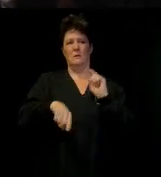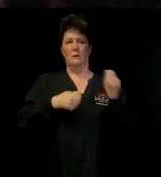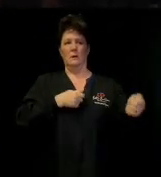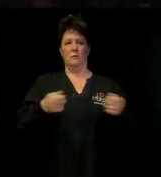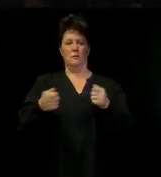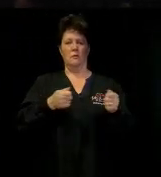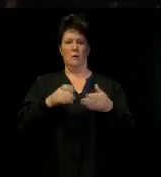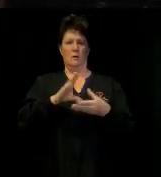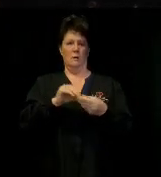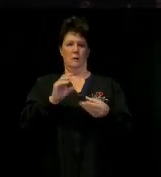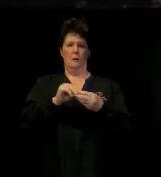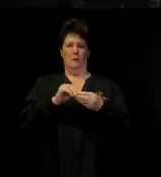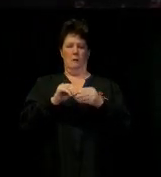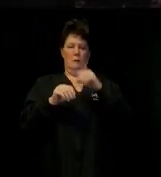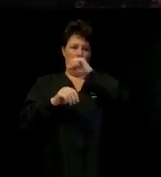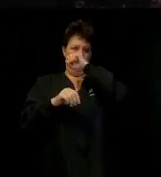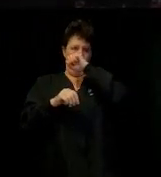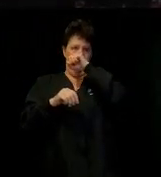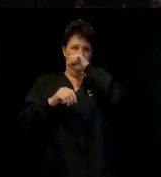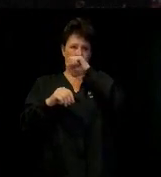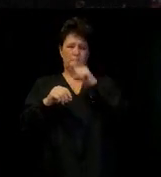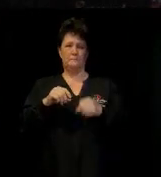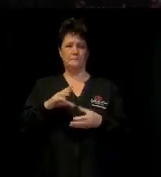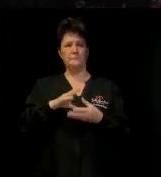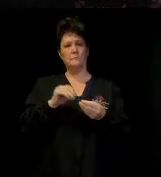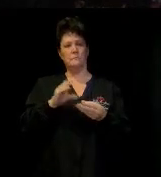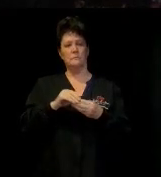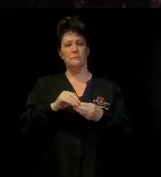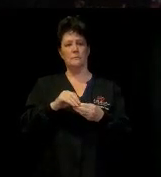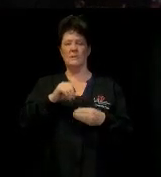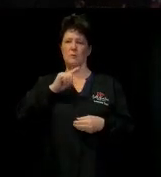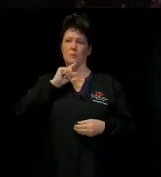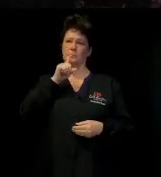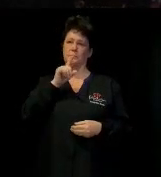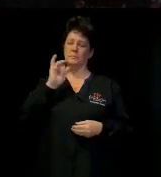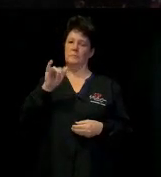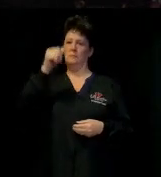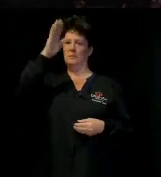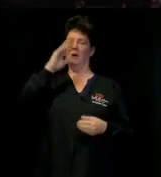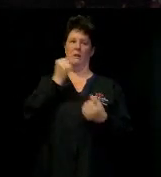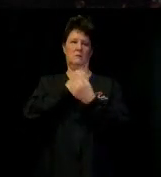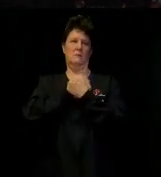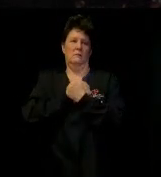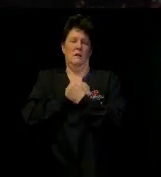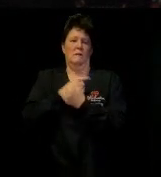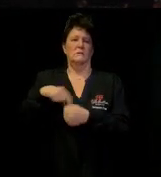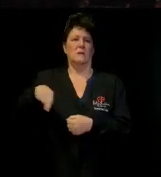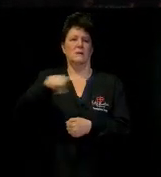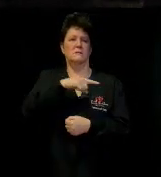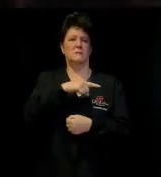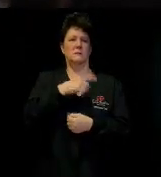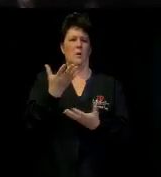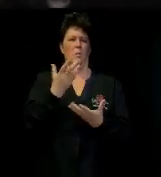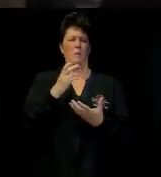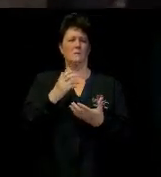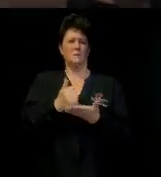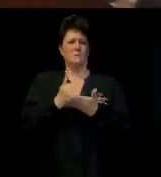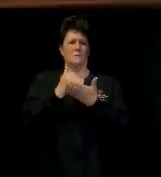story really is that you're redeemed and he wants to use you and love you, but we're too afraid to get vulnerable with him when he already knows